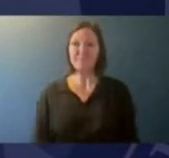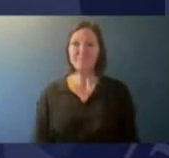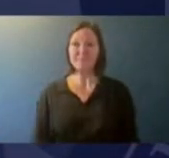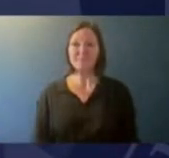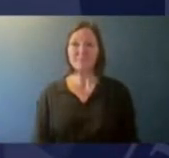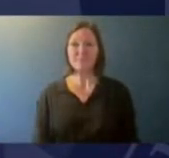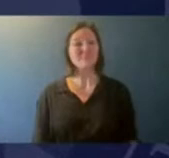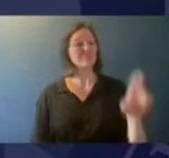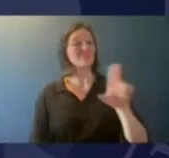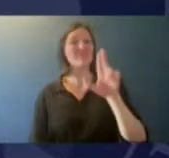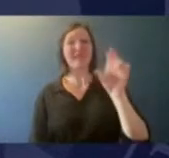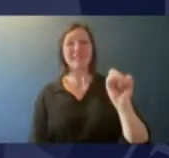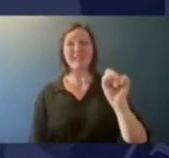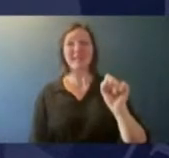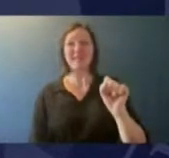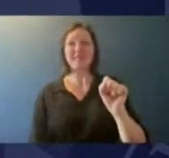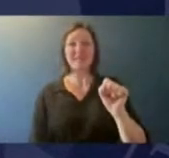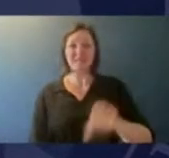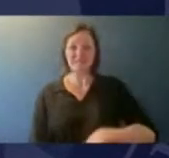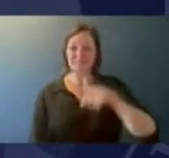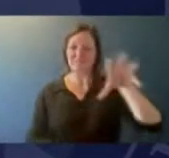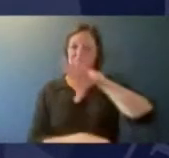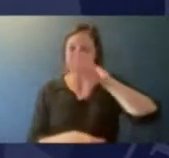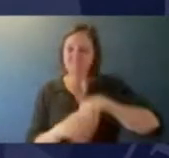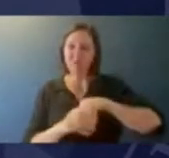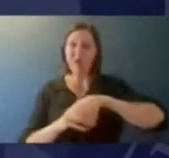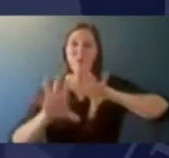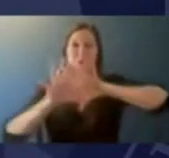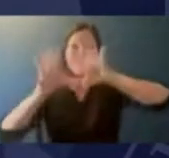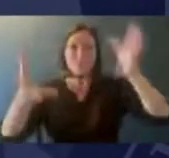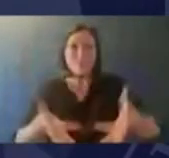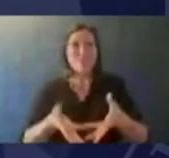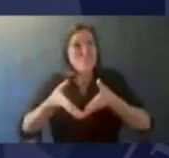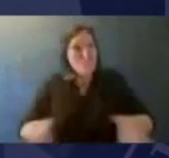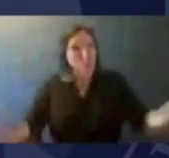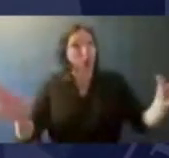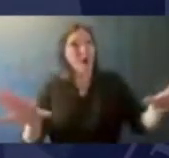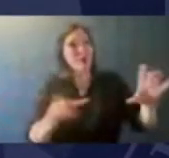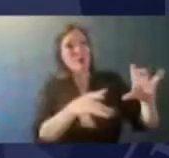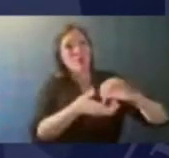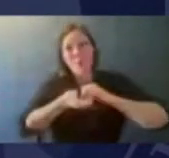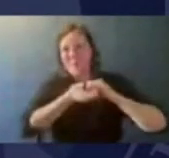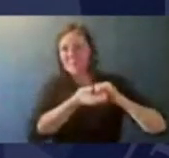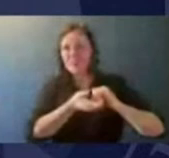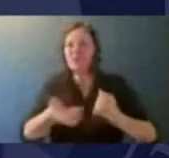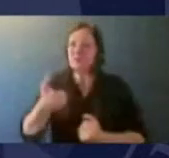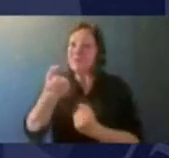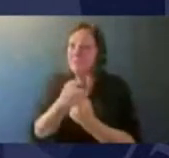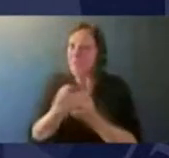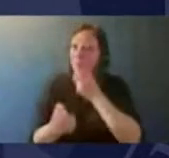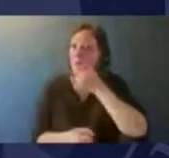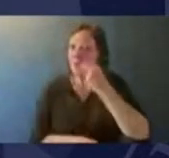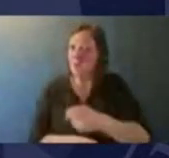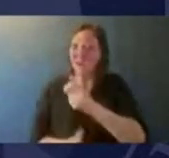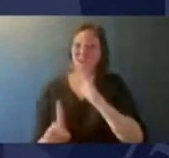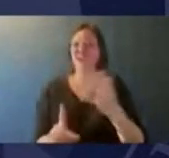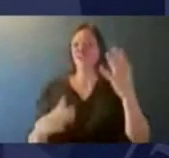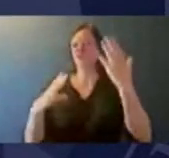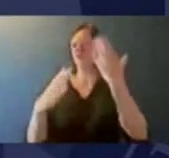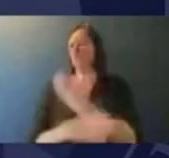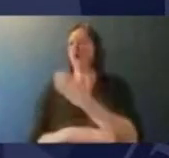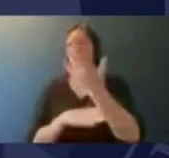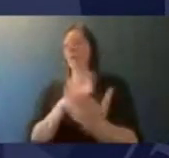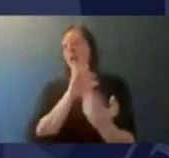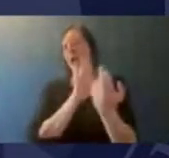States is proud to be part of a broad coalition that is supporting Ukraine in its darkest hour. I'm